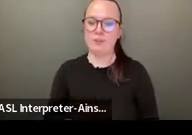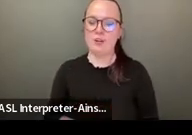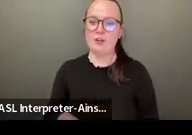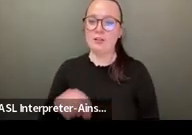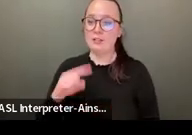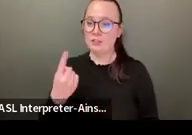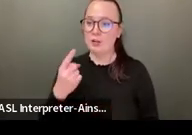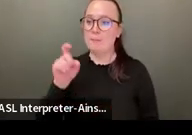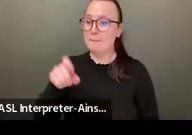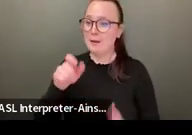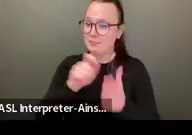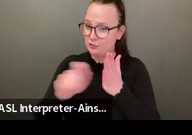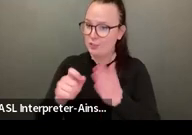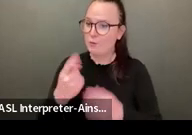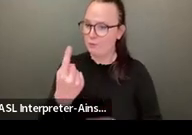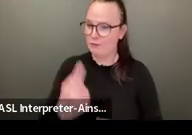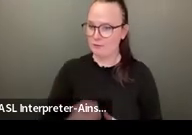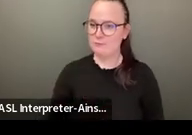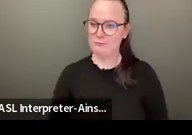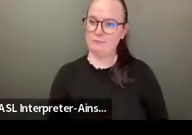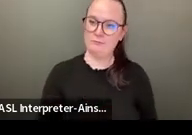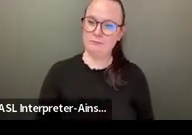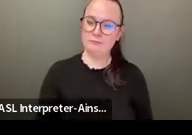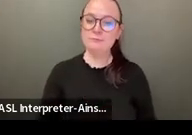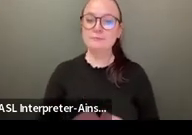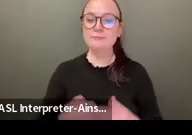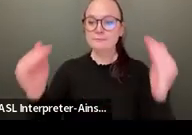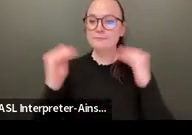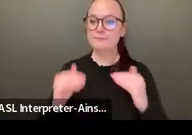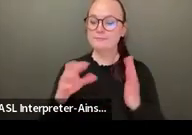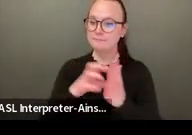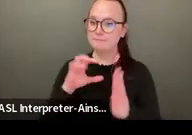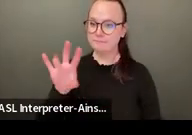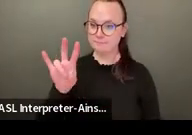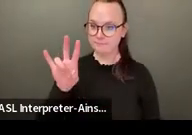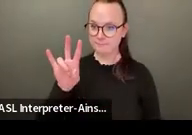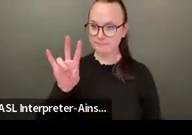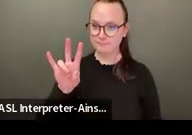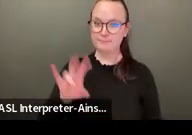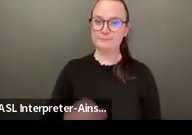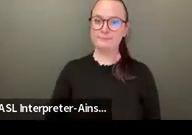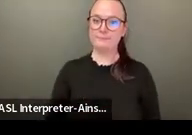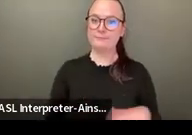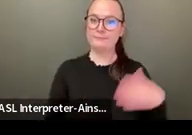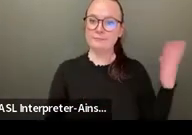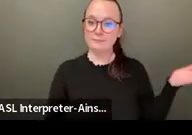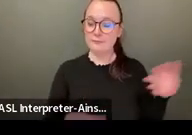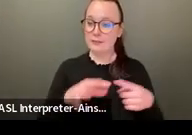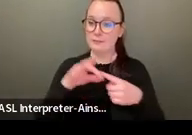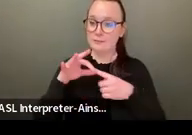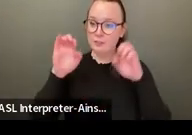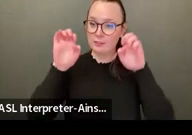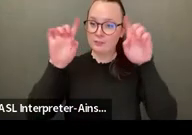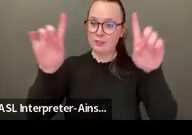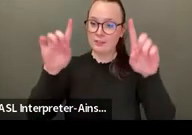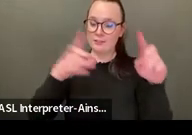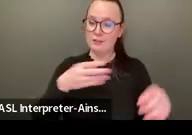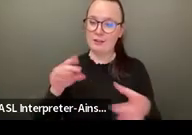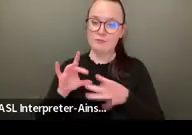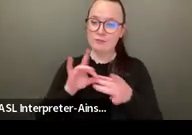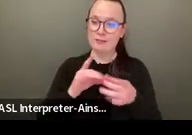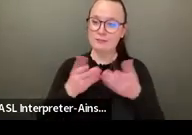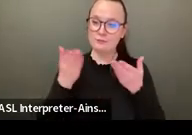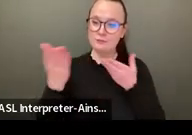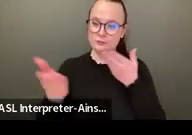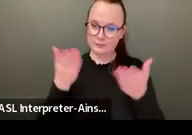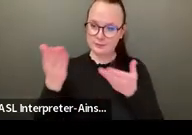off. So section 7, this is the special ed and related services. So just keep